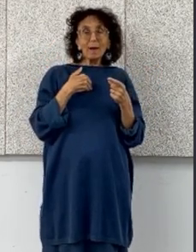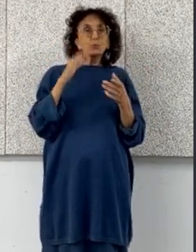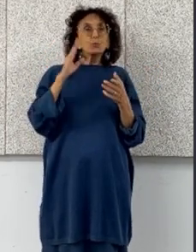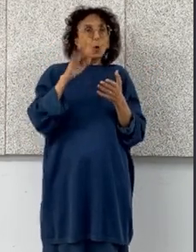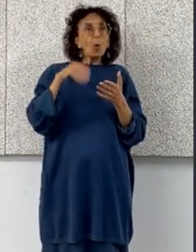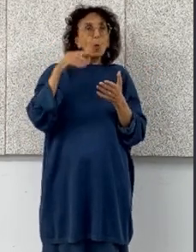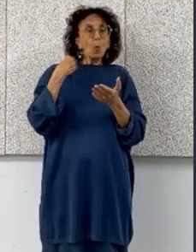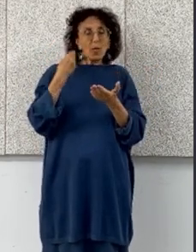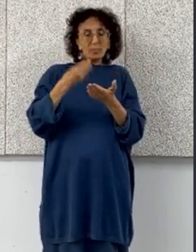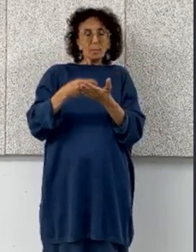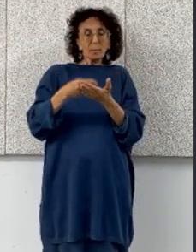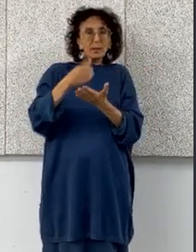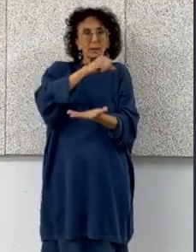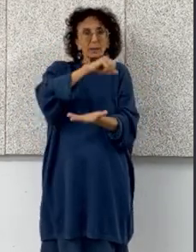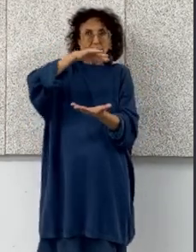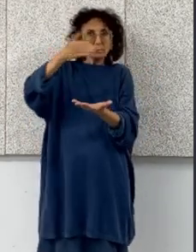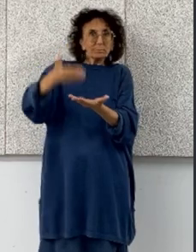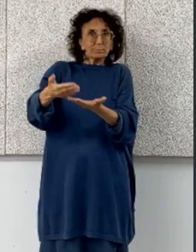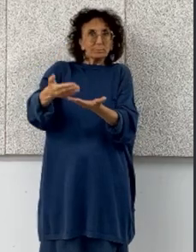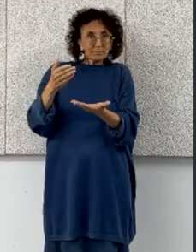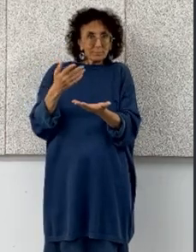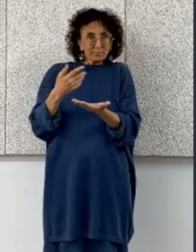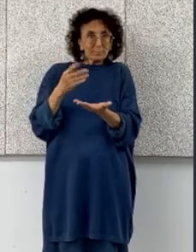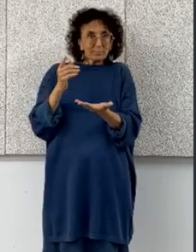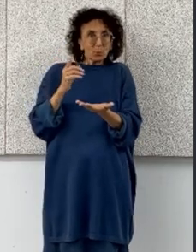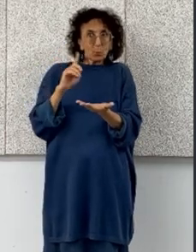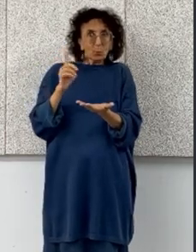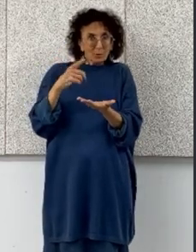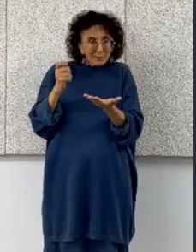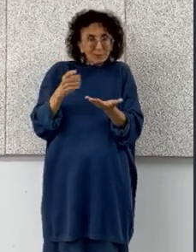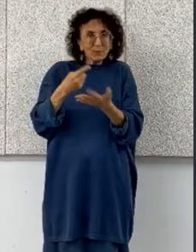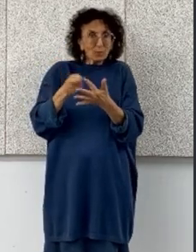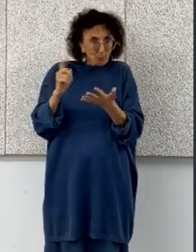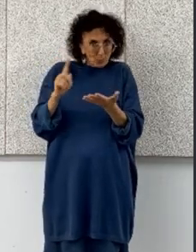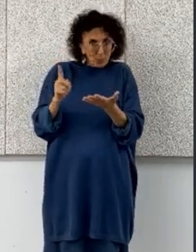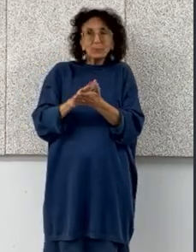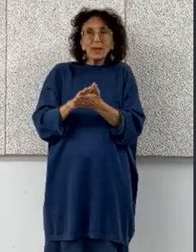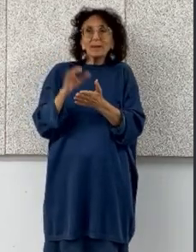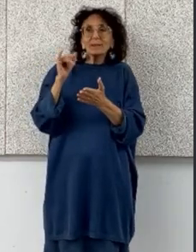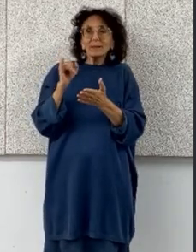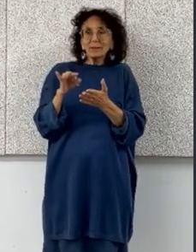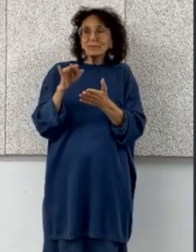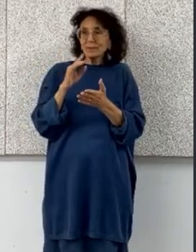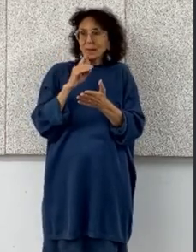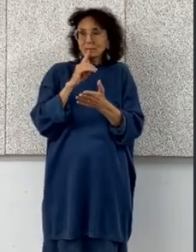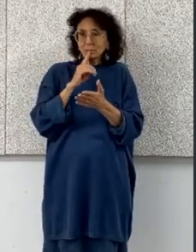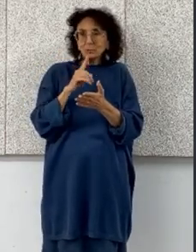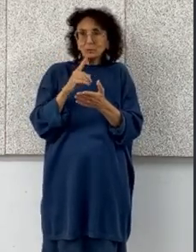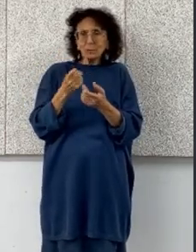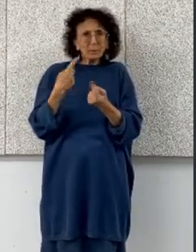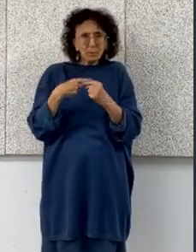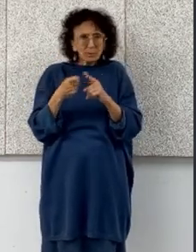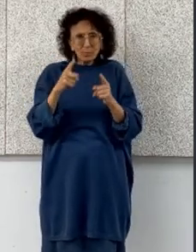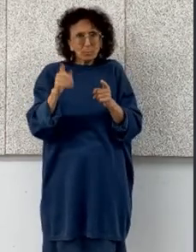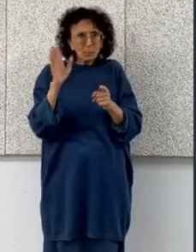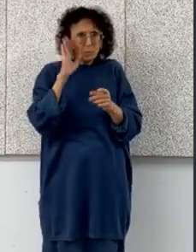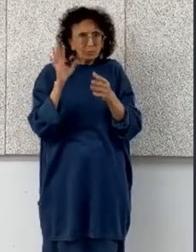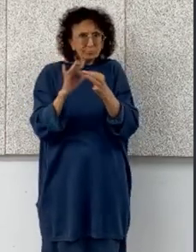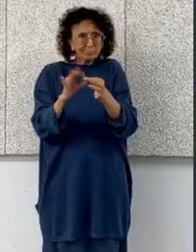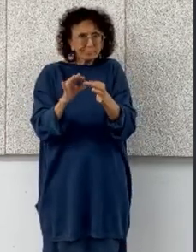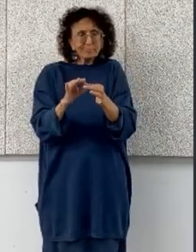resources is. And if that is the case, that really just building off of your